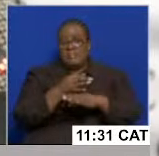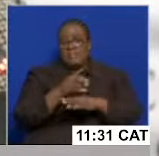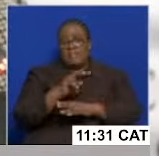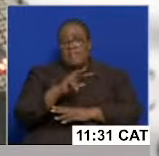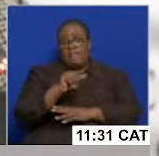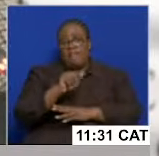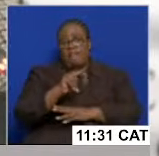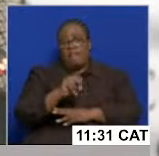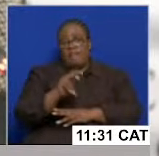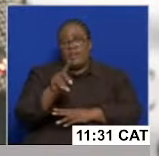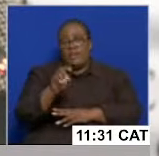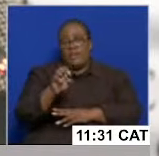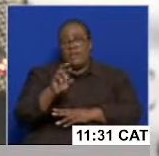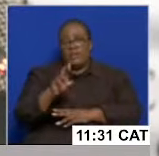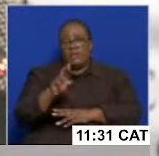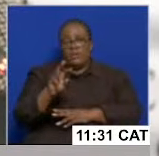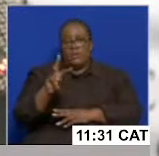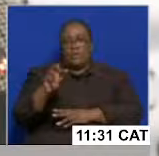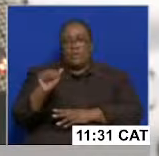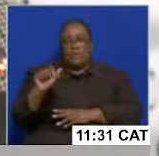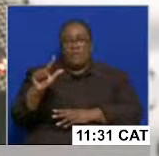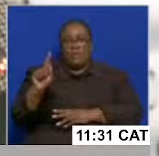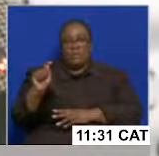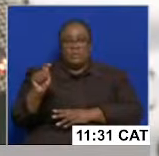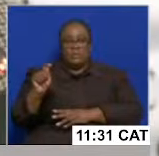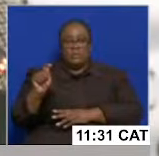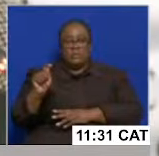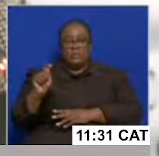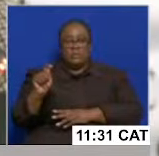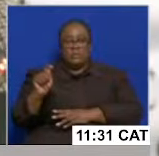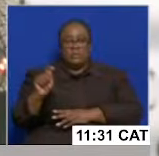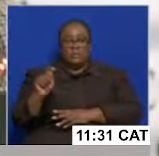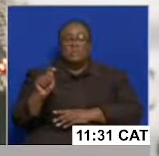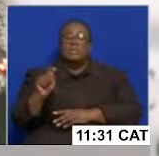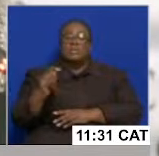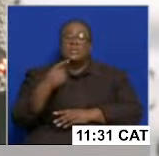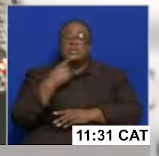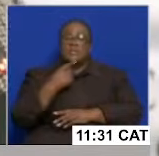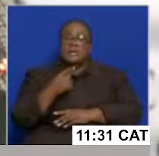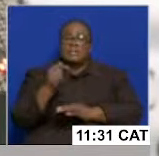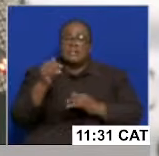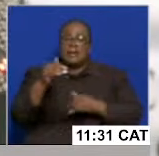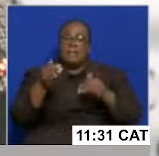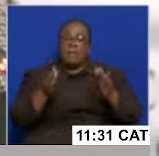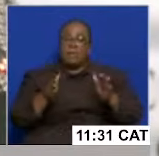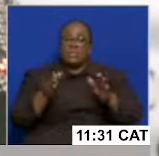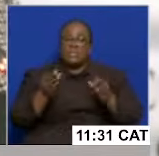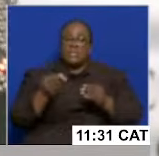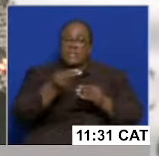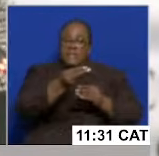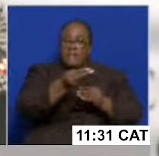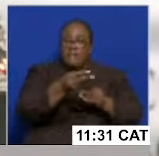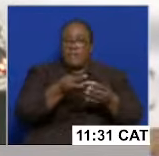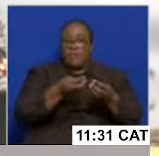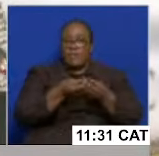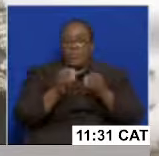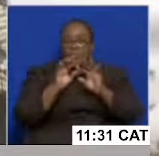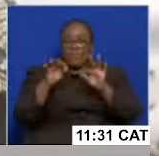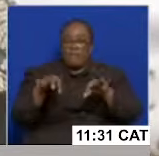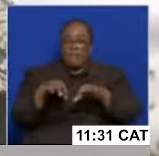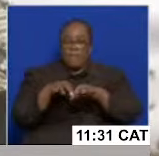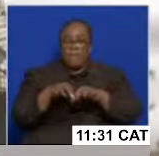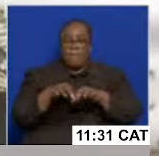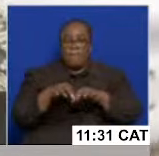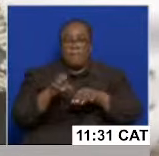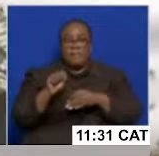the box with the stones inside, as well as an SAP seizure form? Is that your recollection of events?